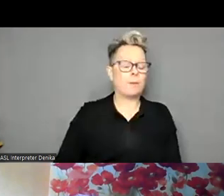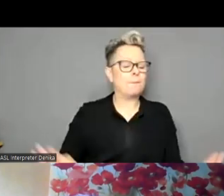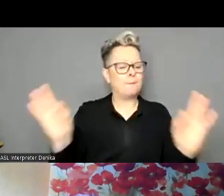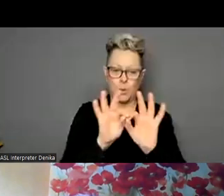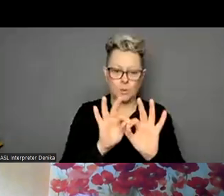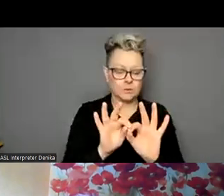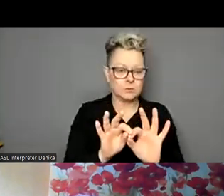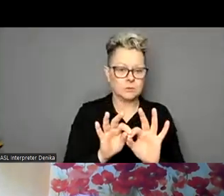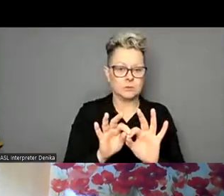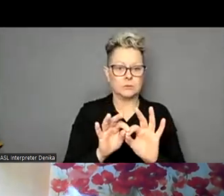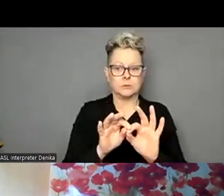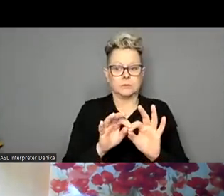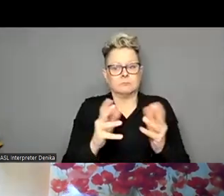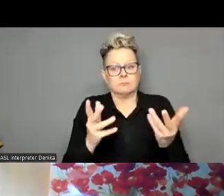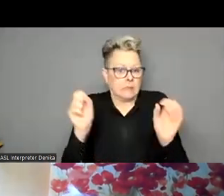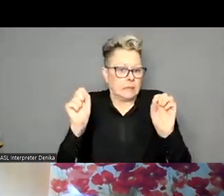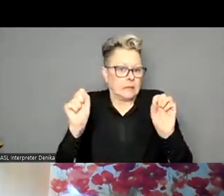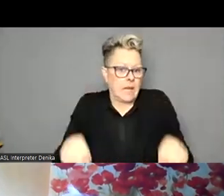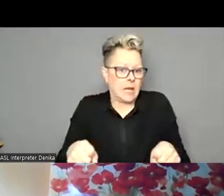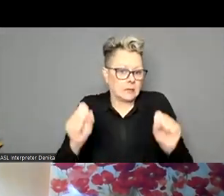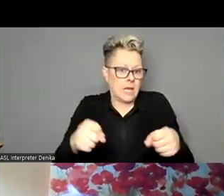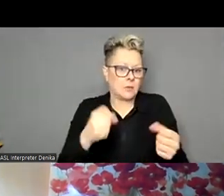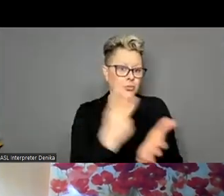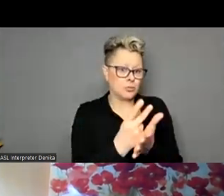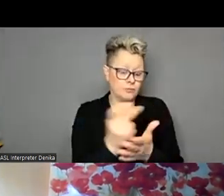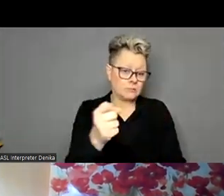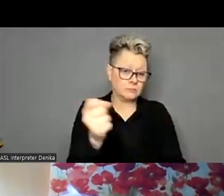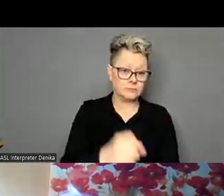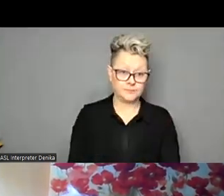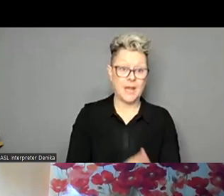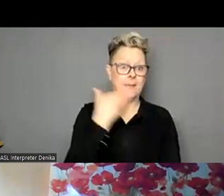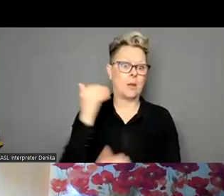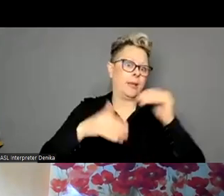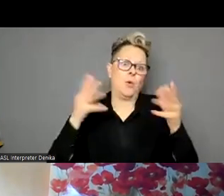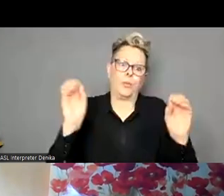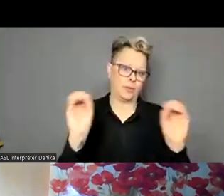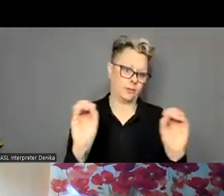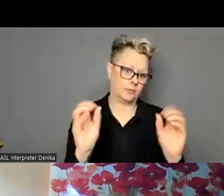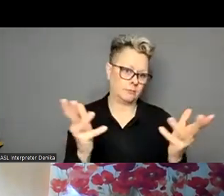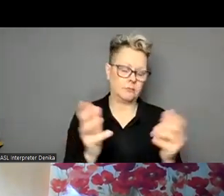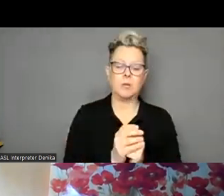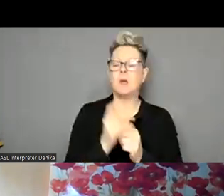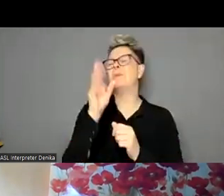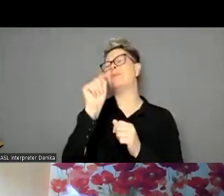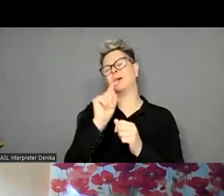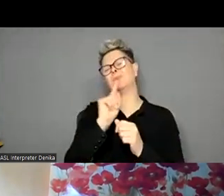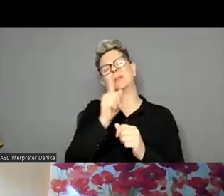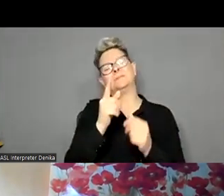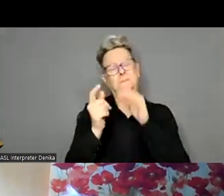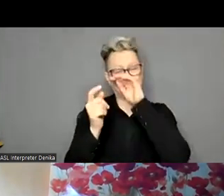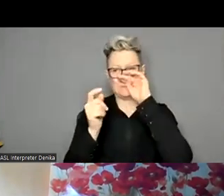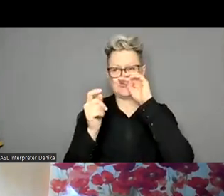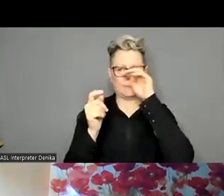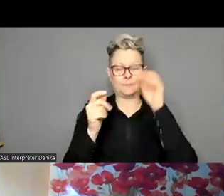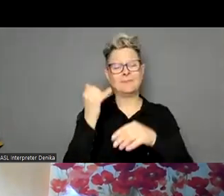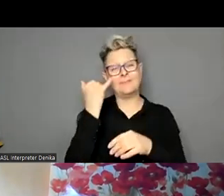would have, like, yeah, it's better than doing nothing. But again, depending on, like, if your